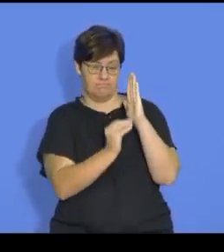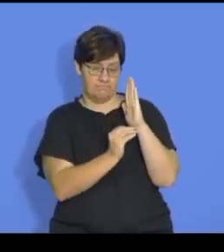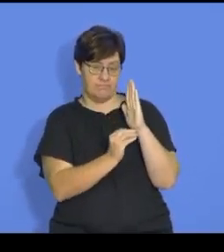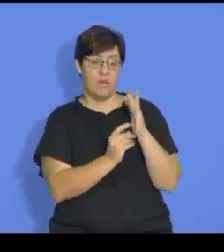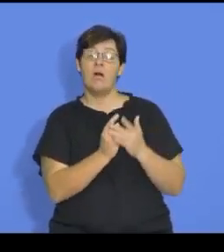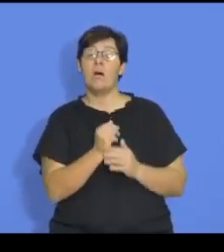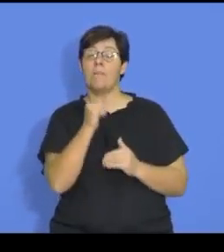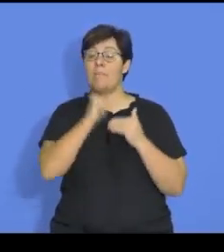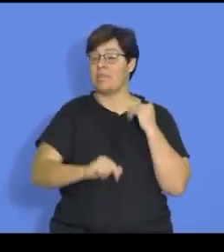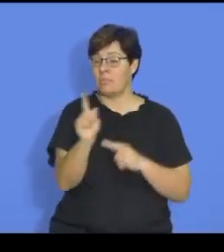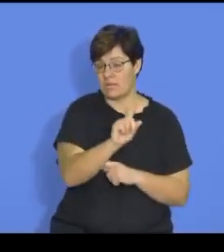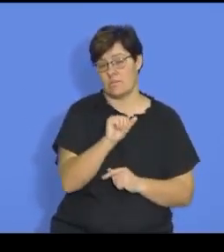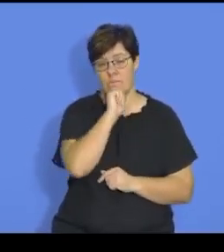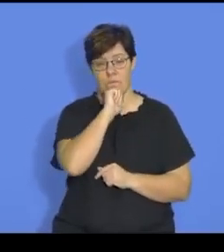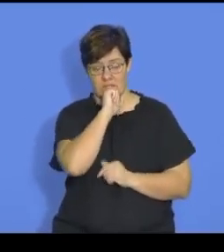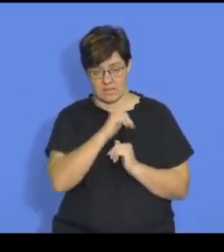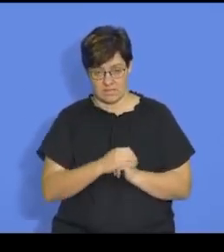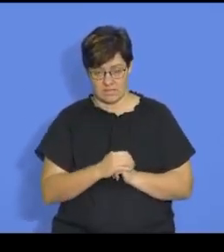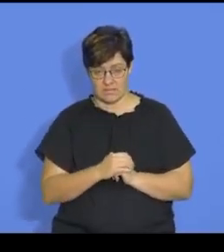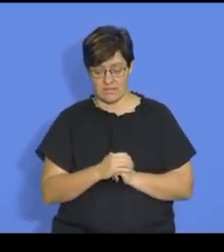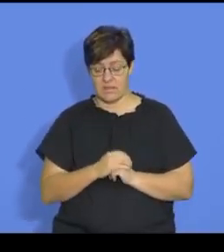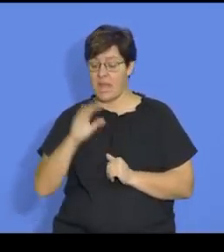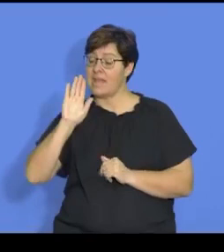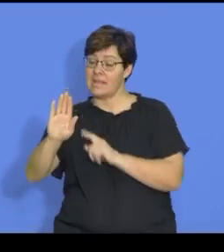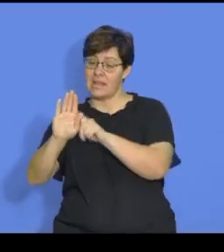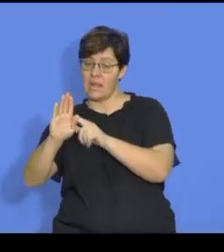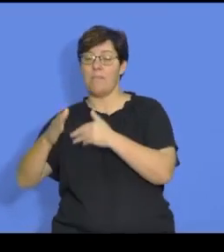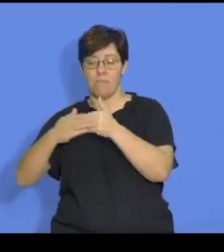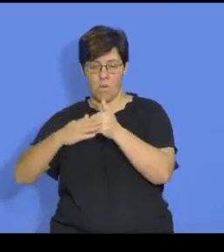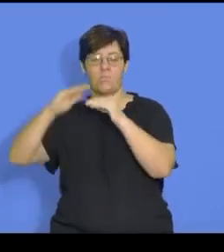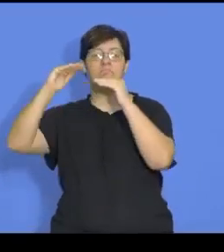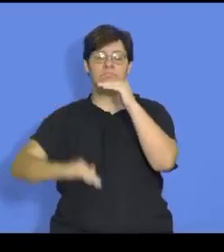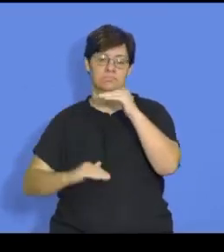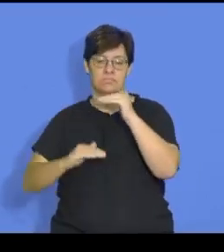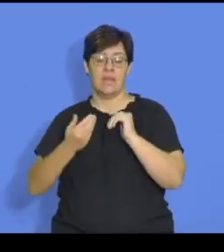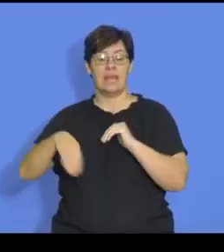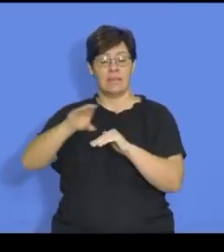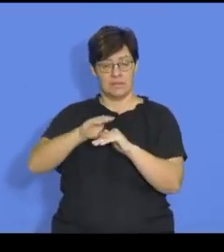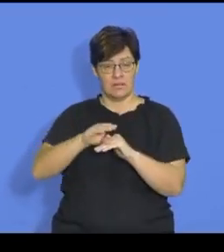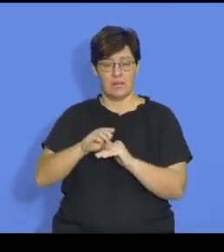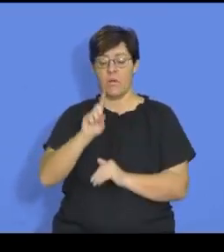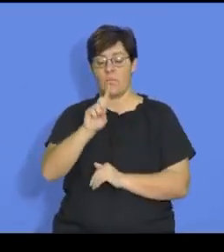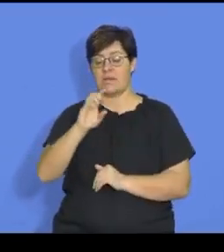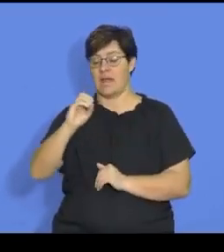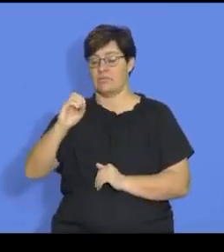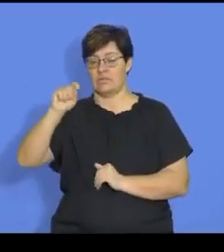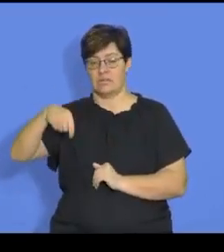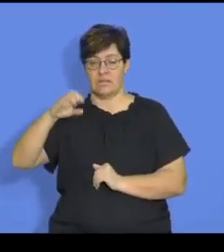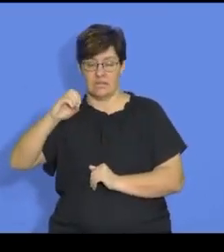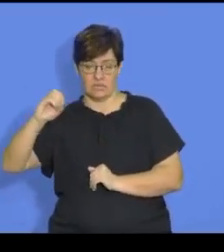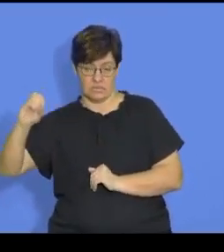month of August. So we've got Candace further decreased her capital by